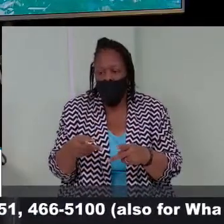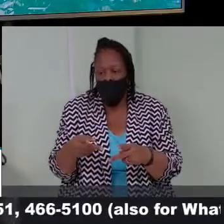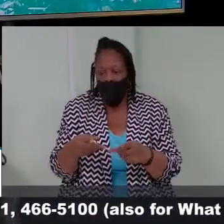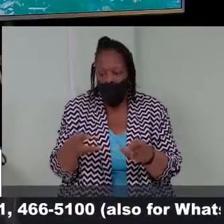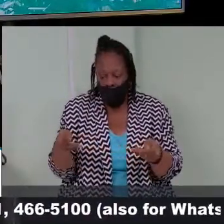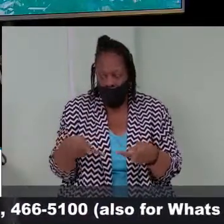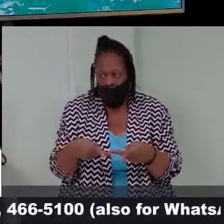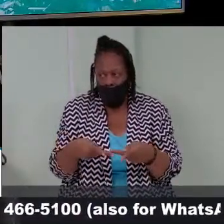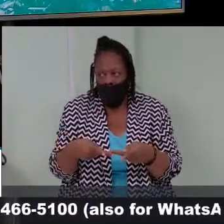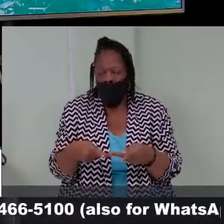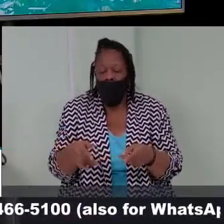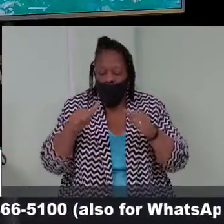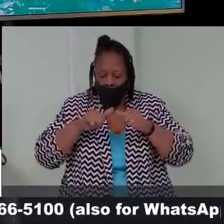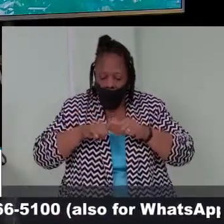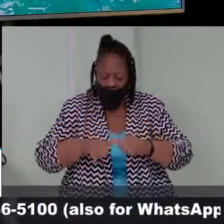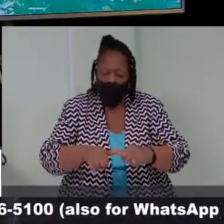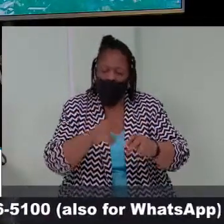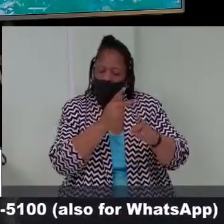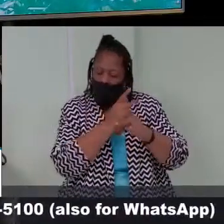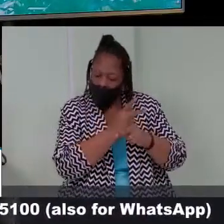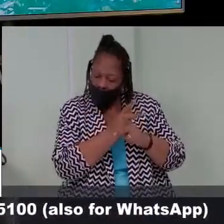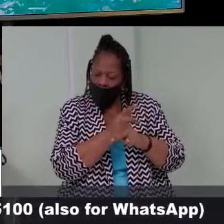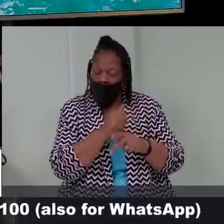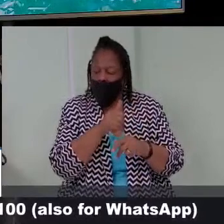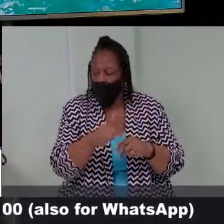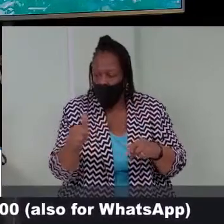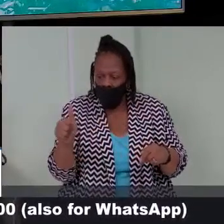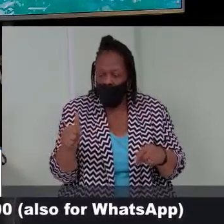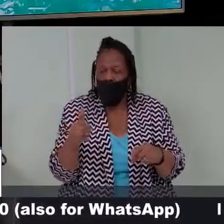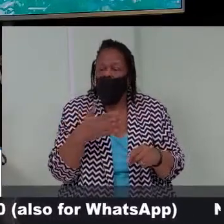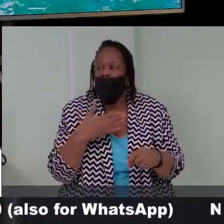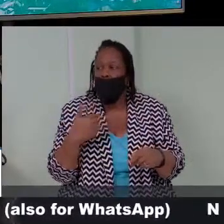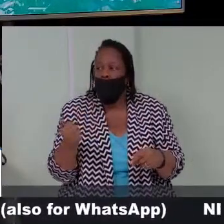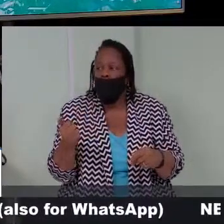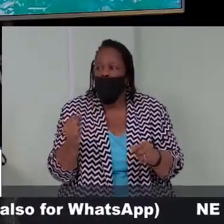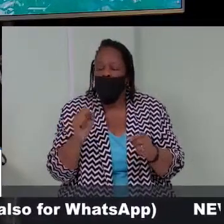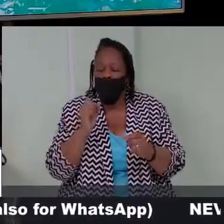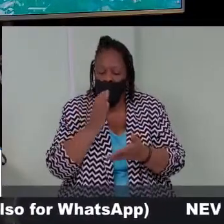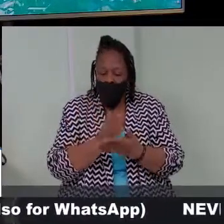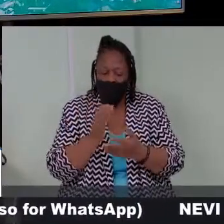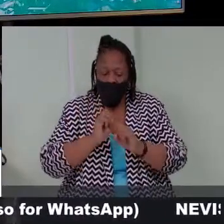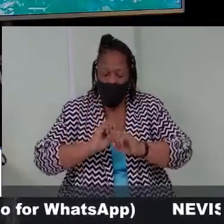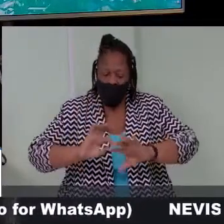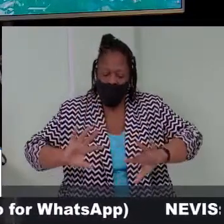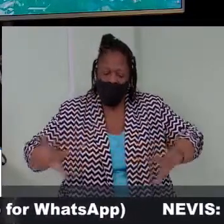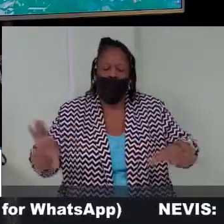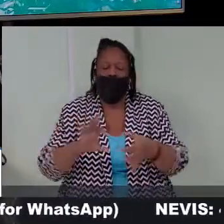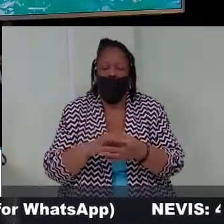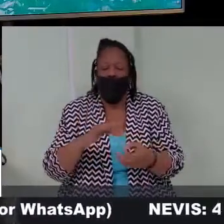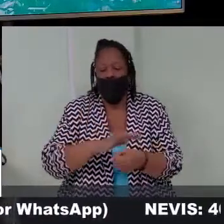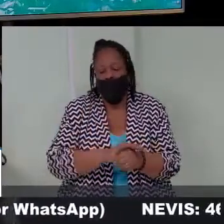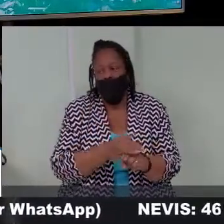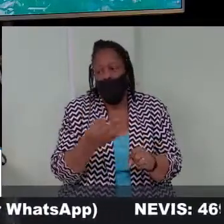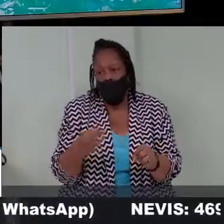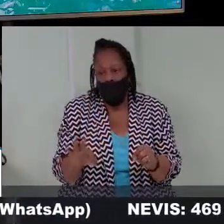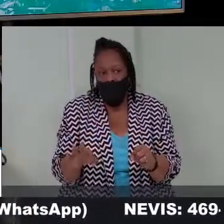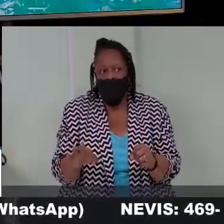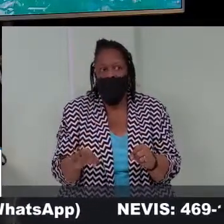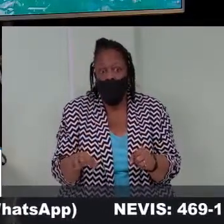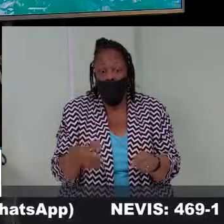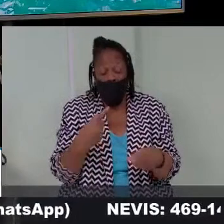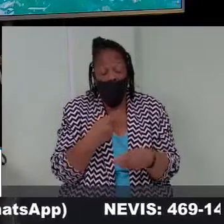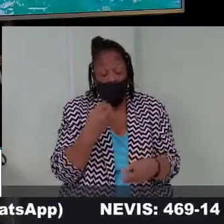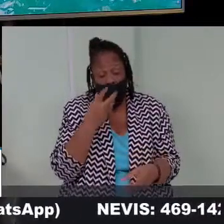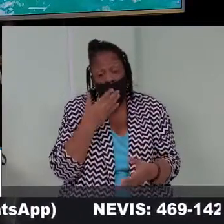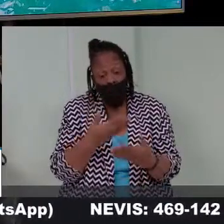protect us and preventing the spread of COVID-19. We have done a great job so far, not having any community spread, not having any